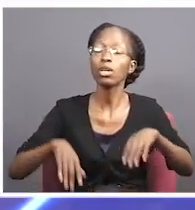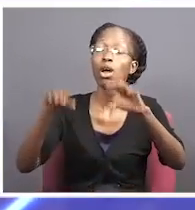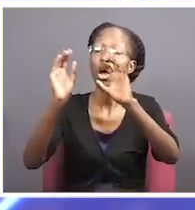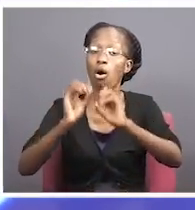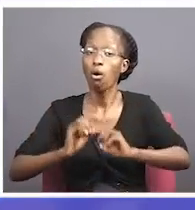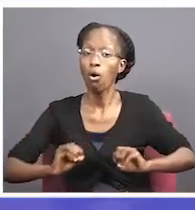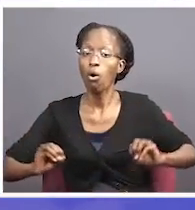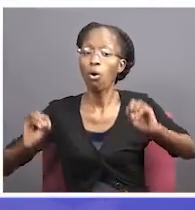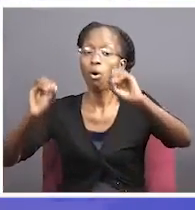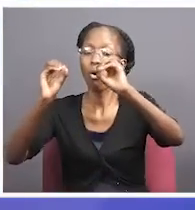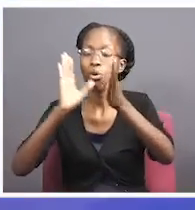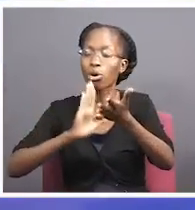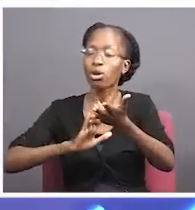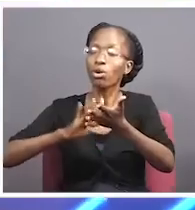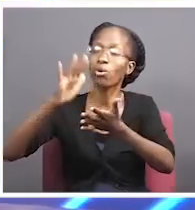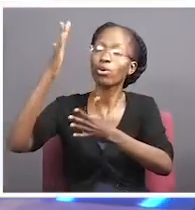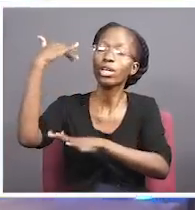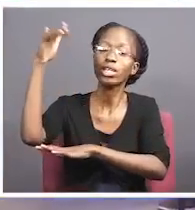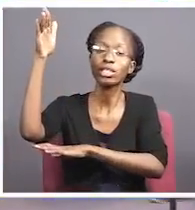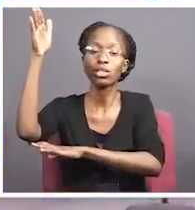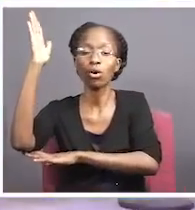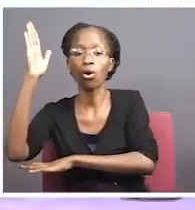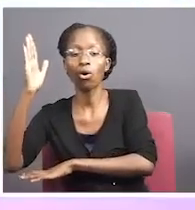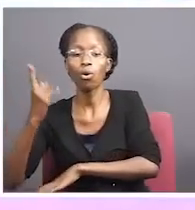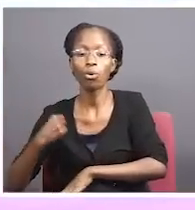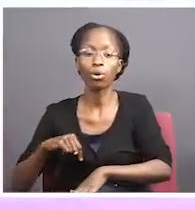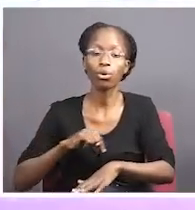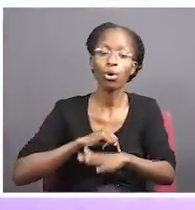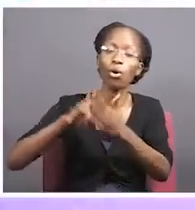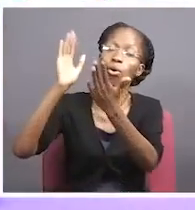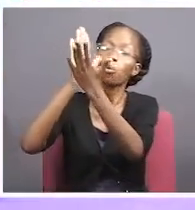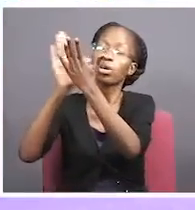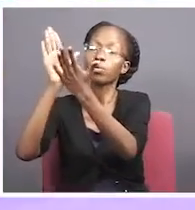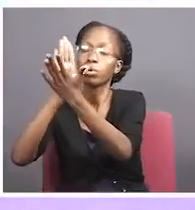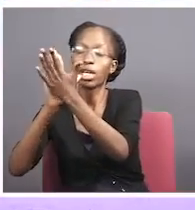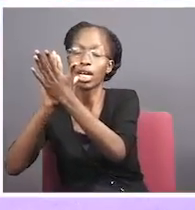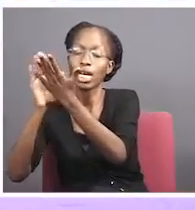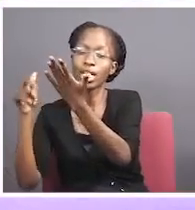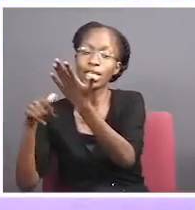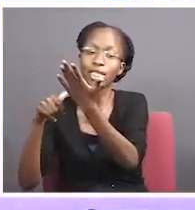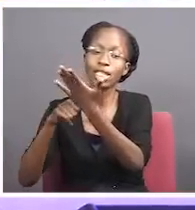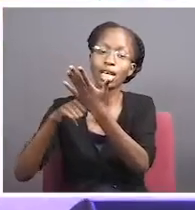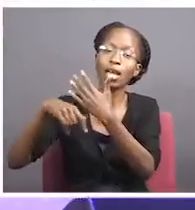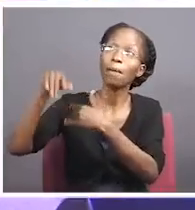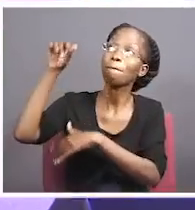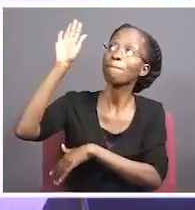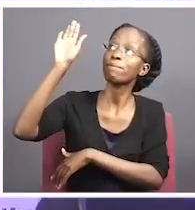worship you. Oh glorious God, oh glorious God,